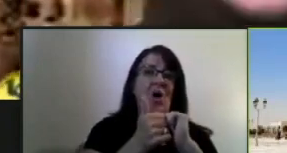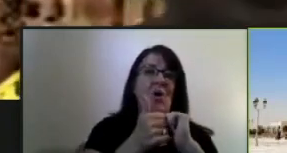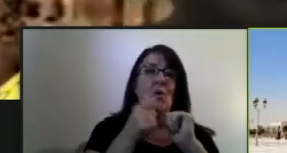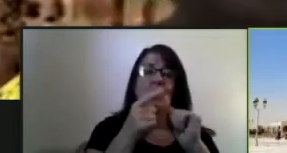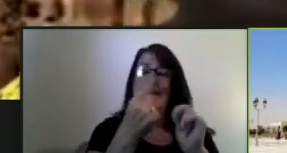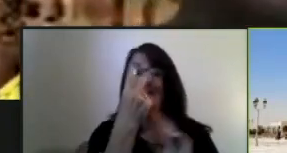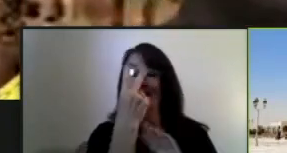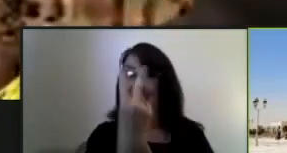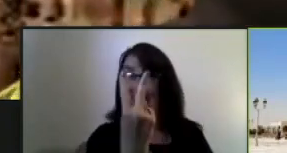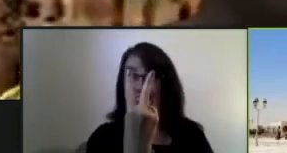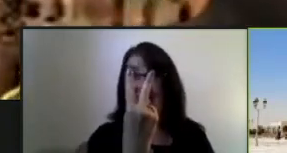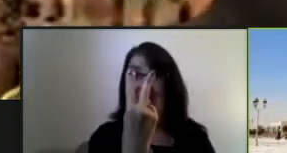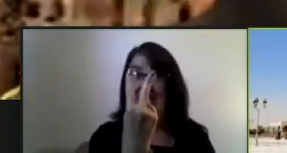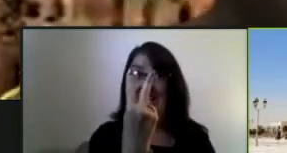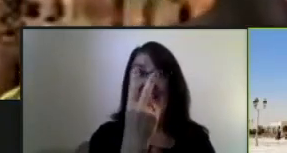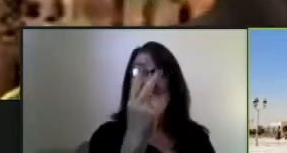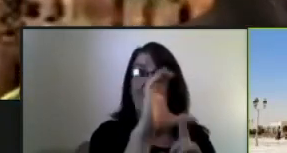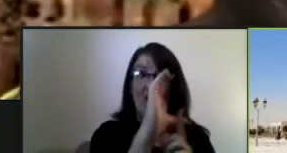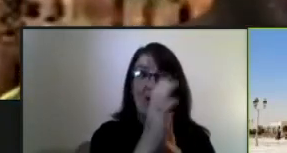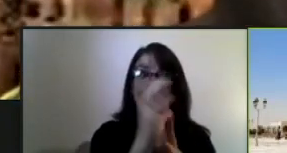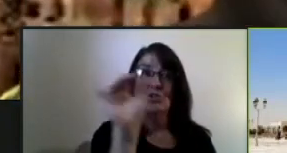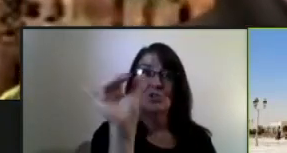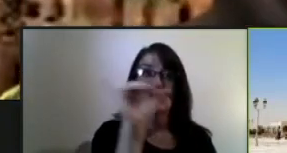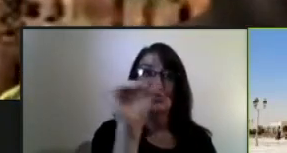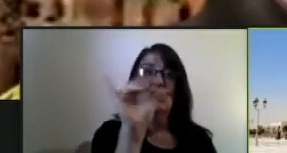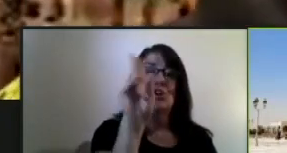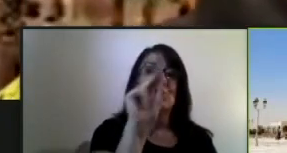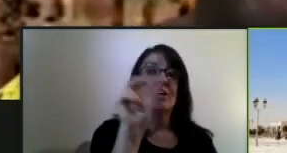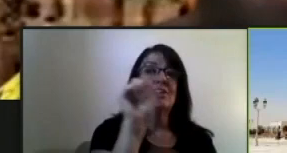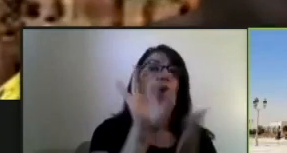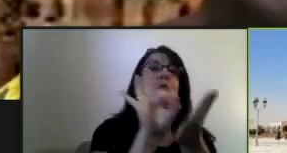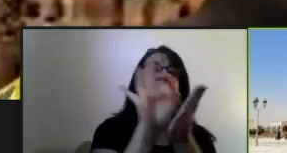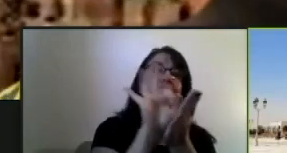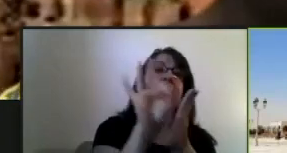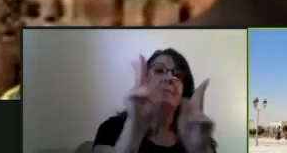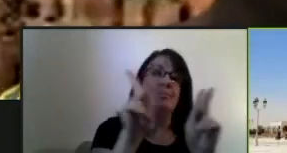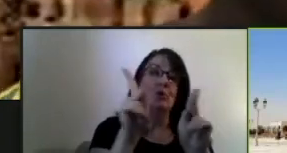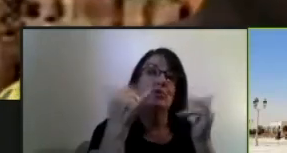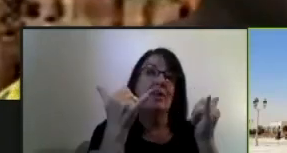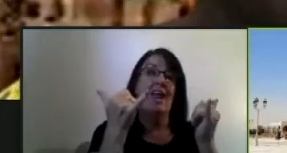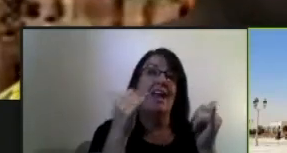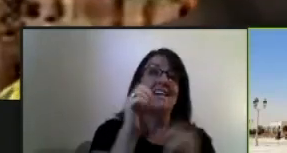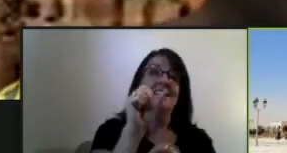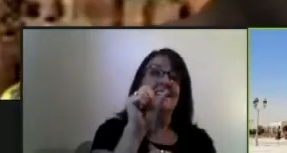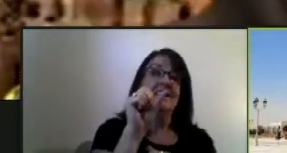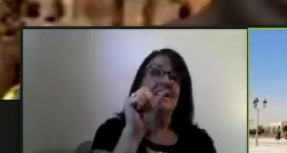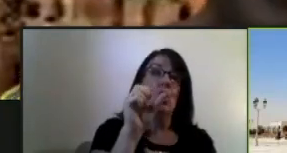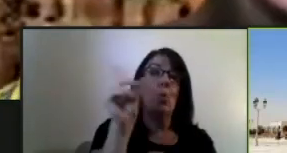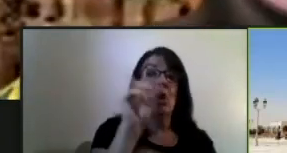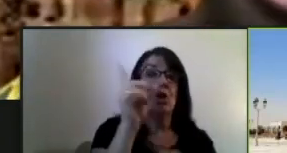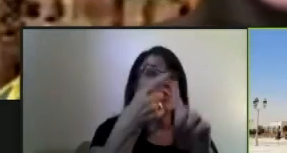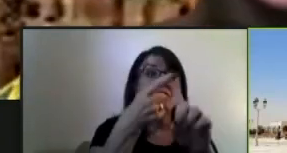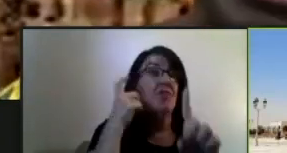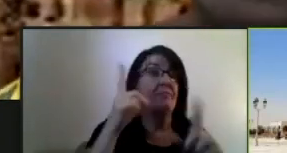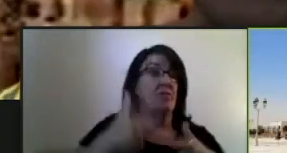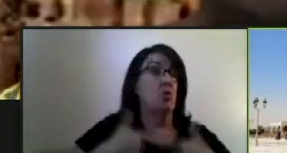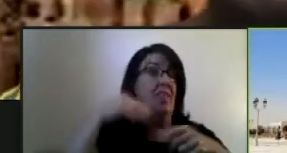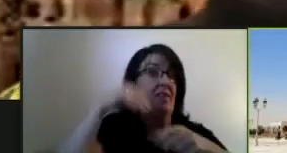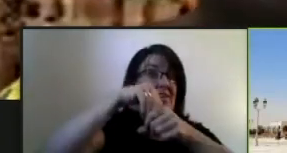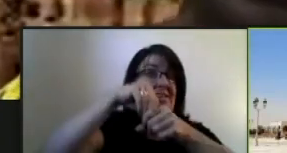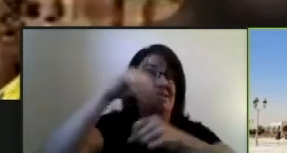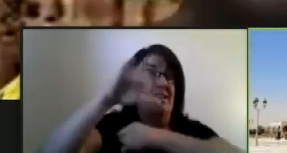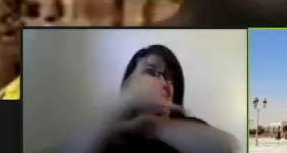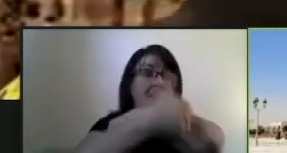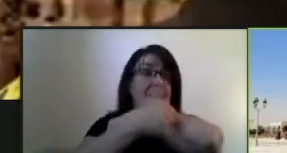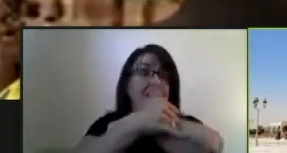is important. This is a year that the United States is counting its people. And wherever we come from, if we are living in this country, we need